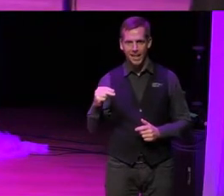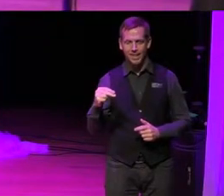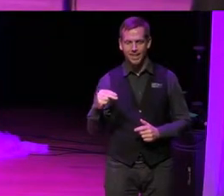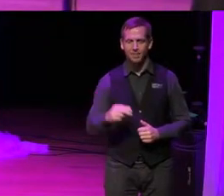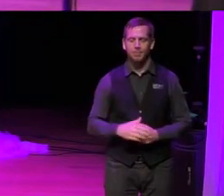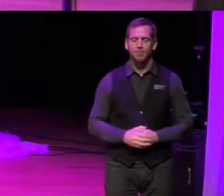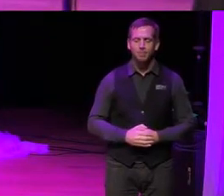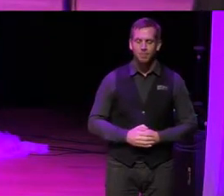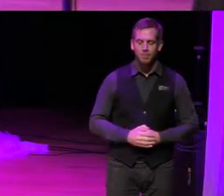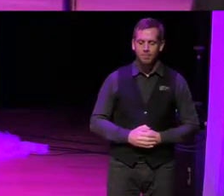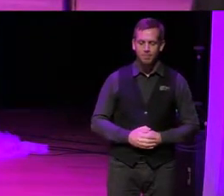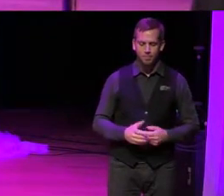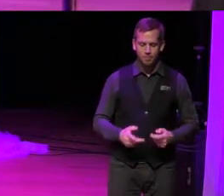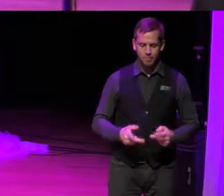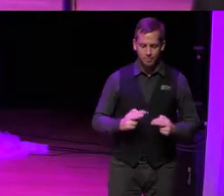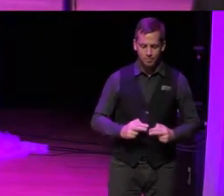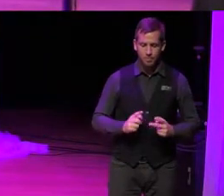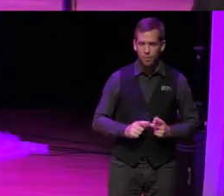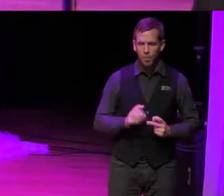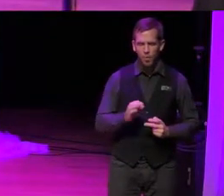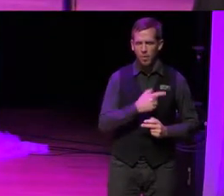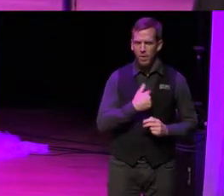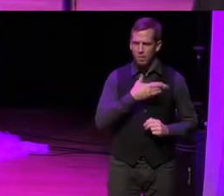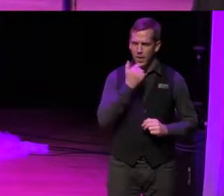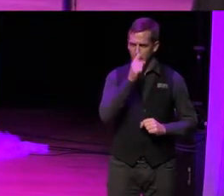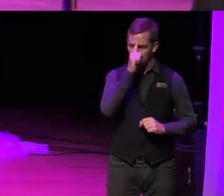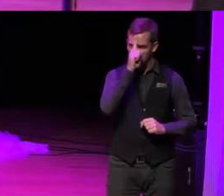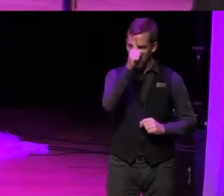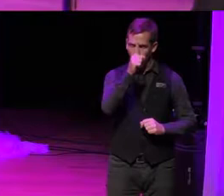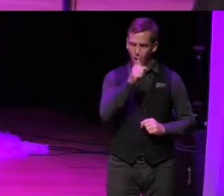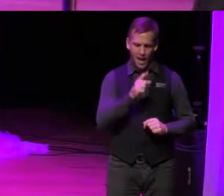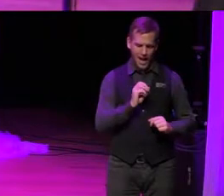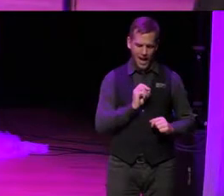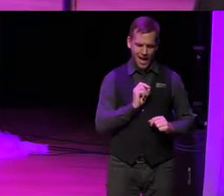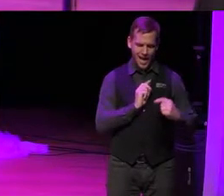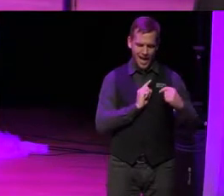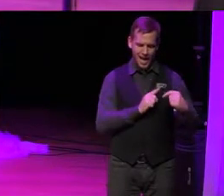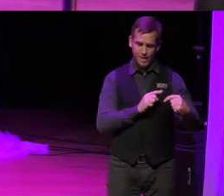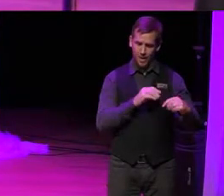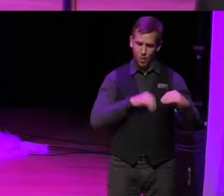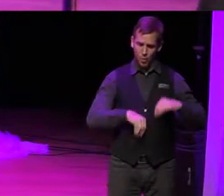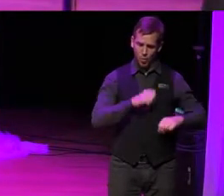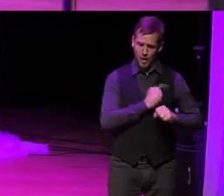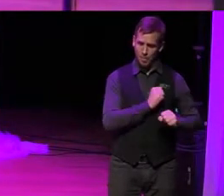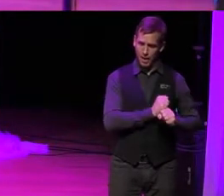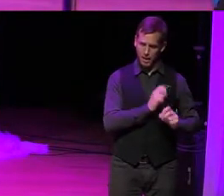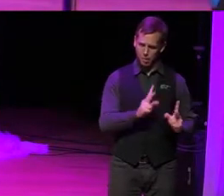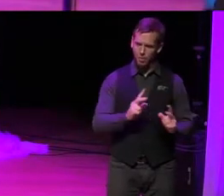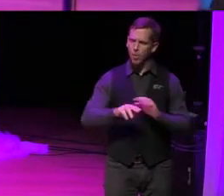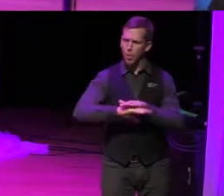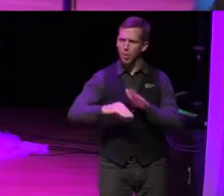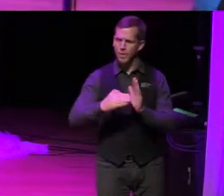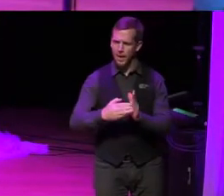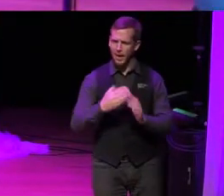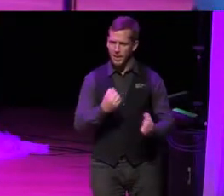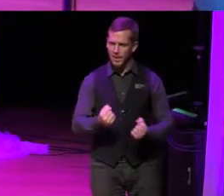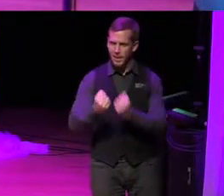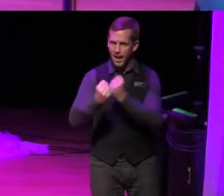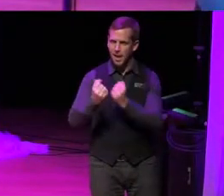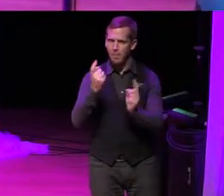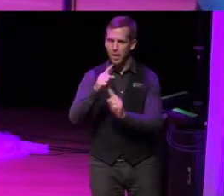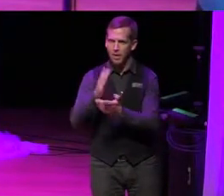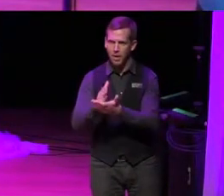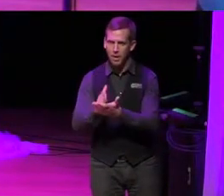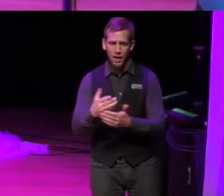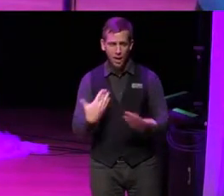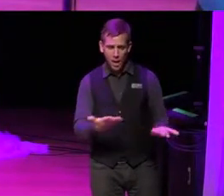To deepen our understanding of anti-corruption work as a key element of protecting human rights, we also have with us the director of the